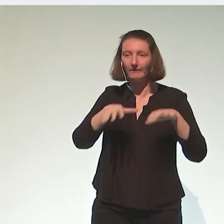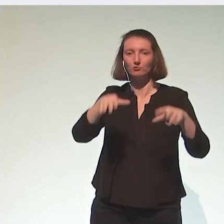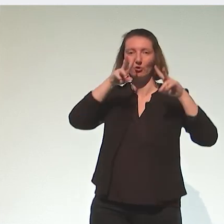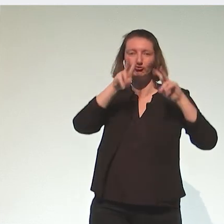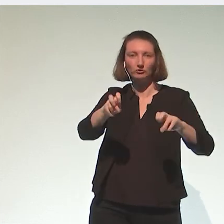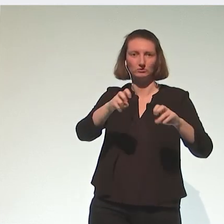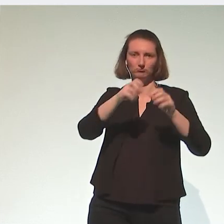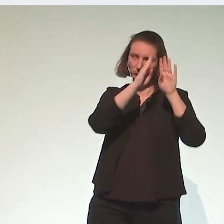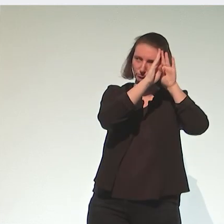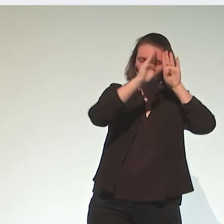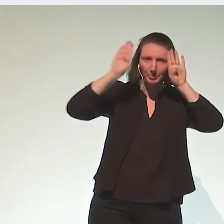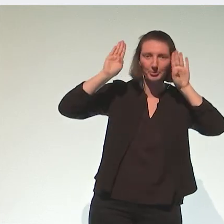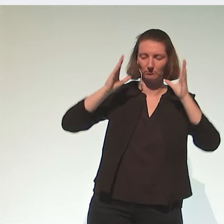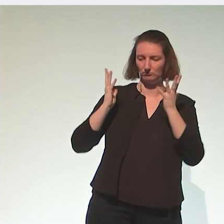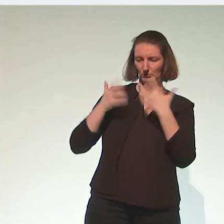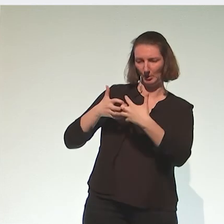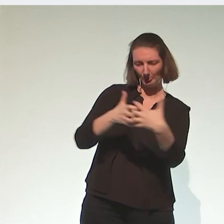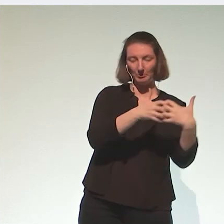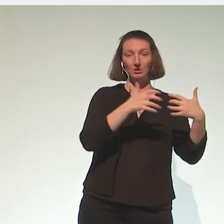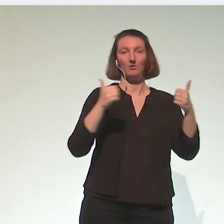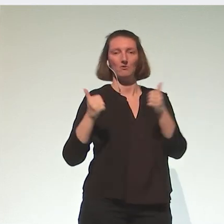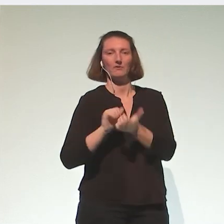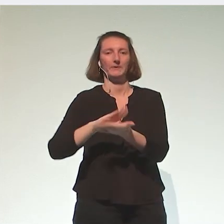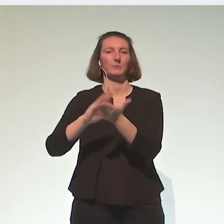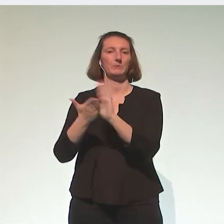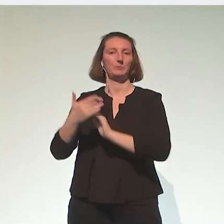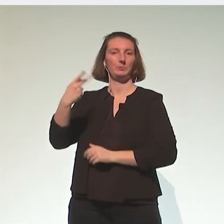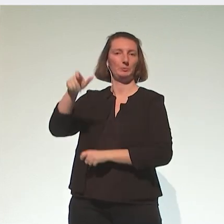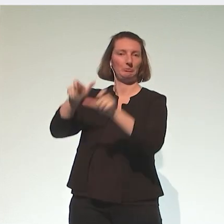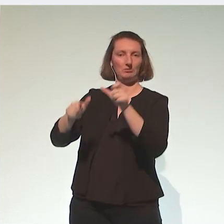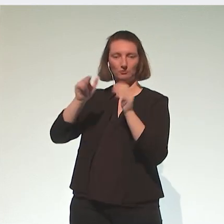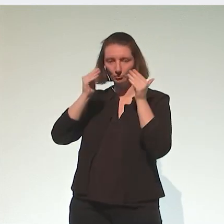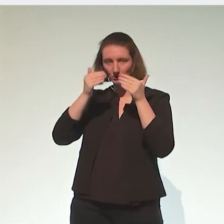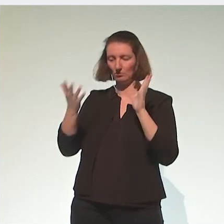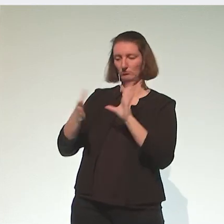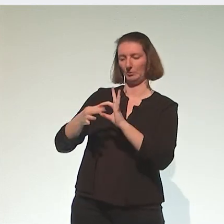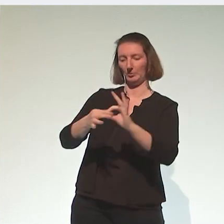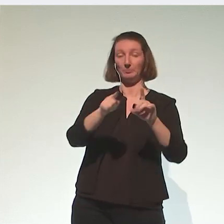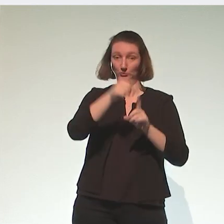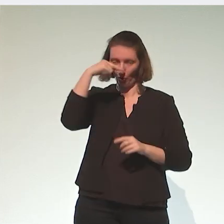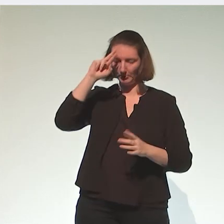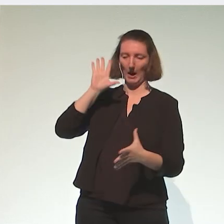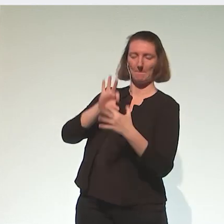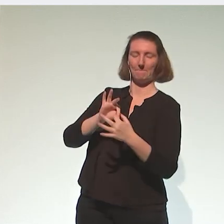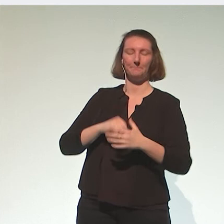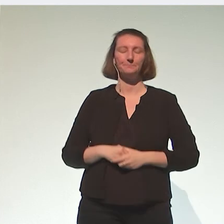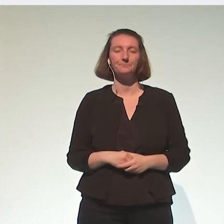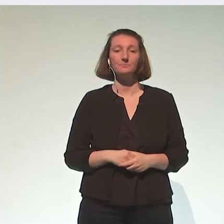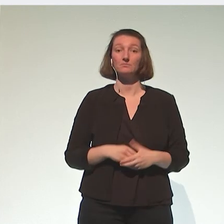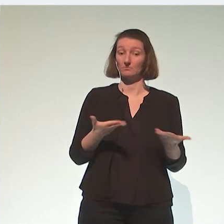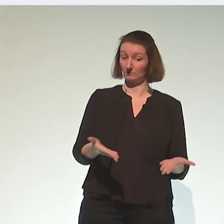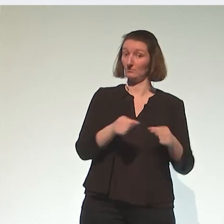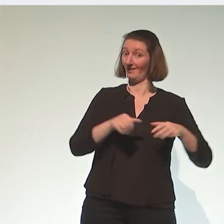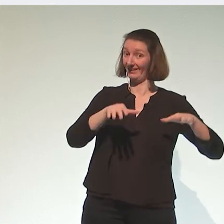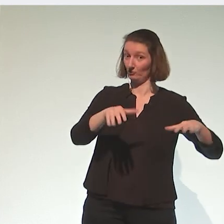multidisciplinary research network very much linked to not-for-profits for furthering the interests of autistic